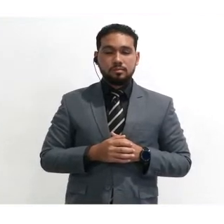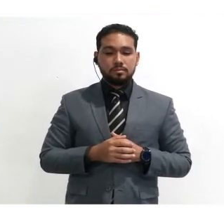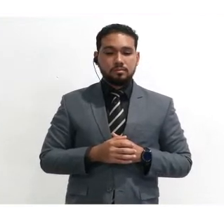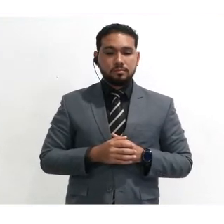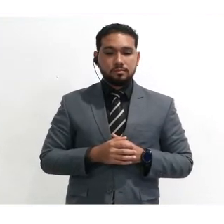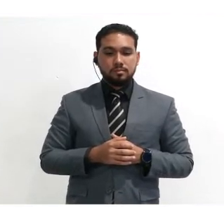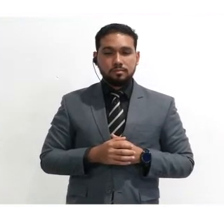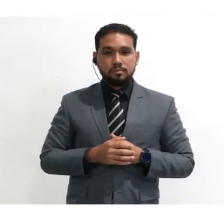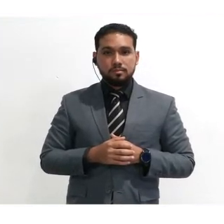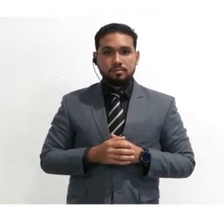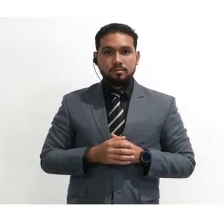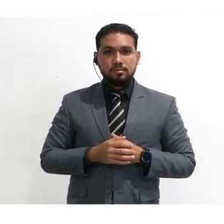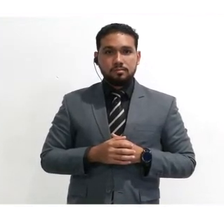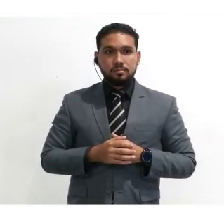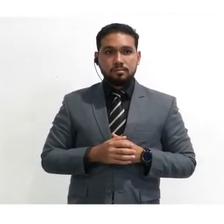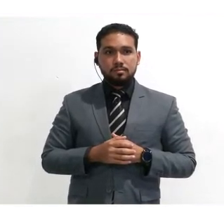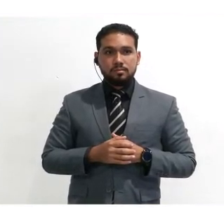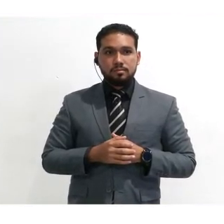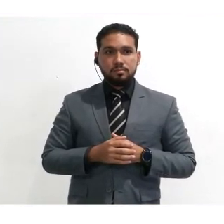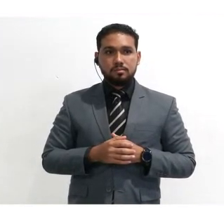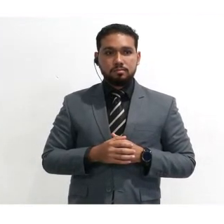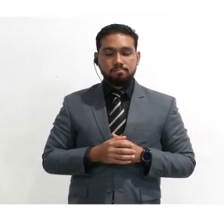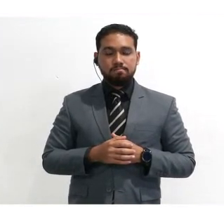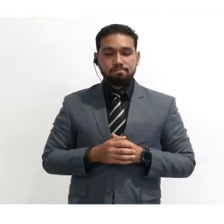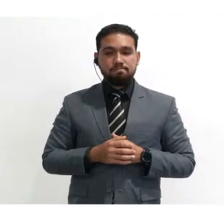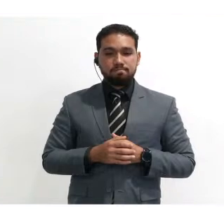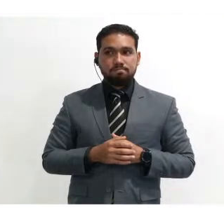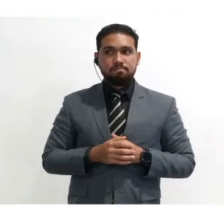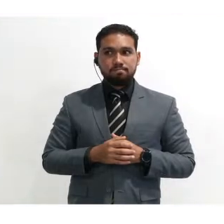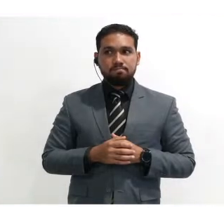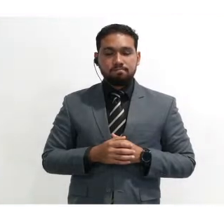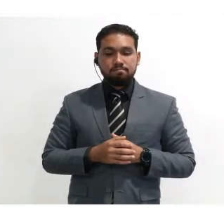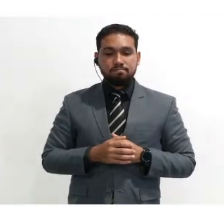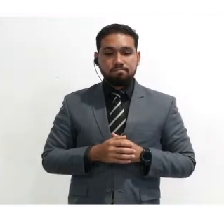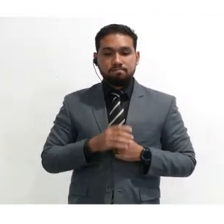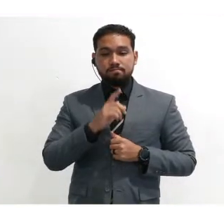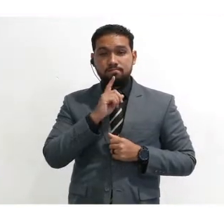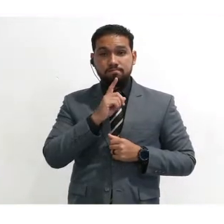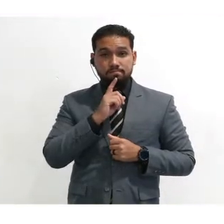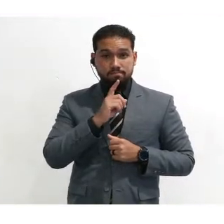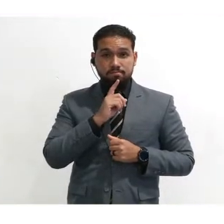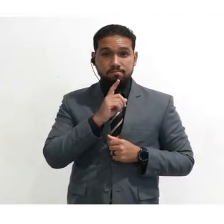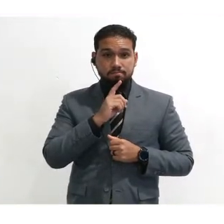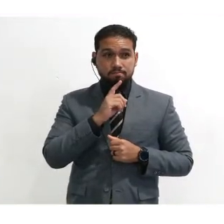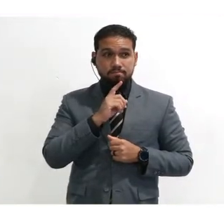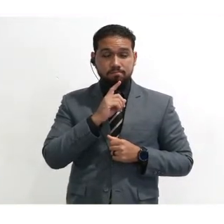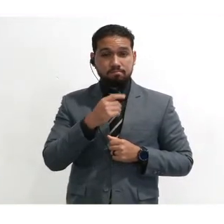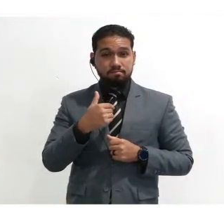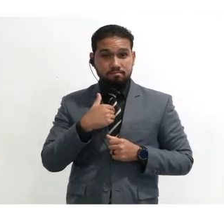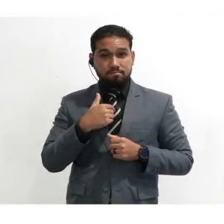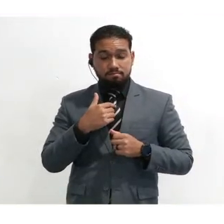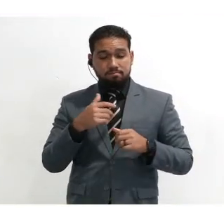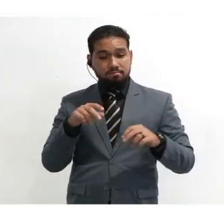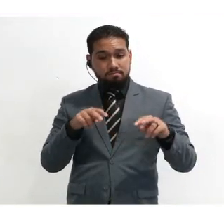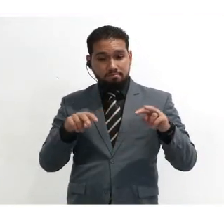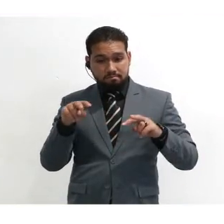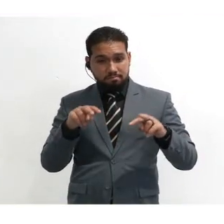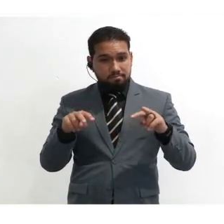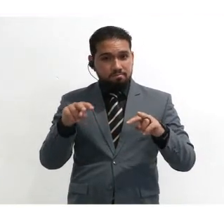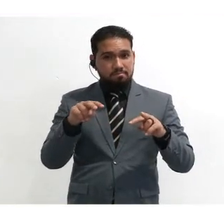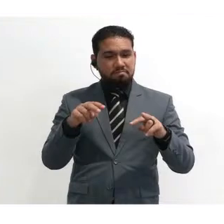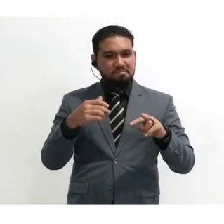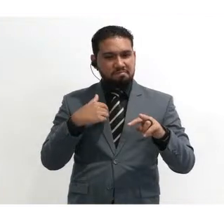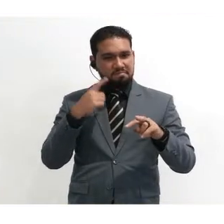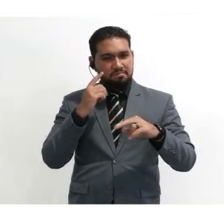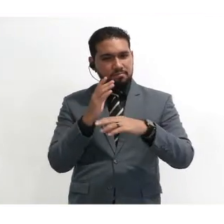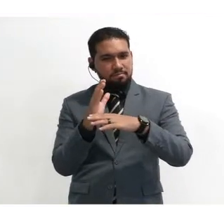requirement. So if you looked at some of the pictures I had, right, there's a rack and there's processors and there's